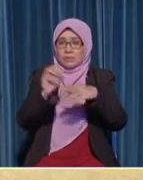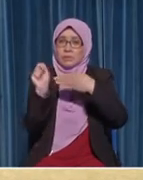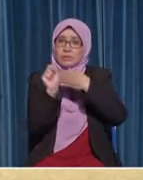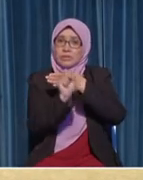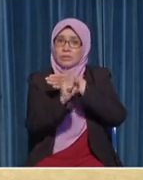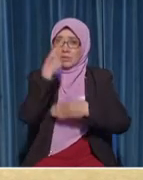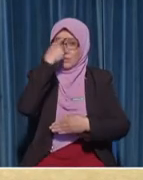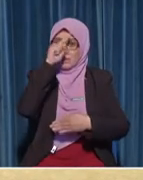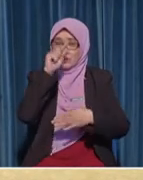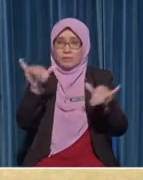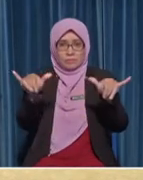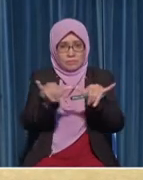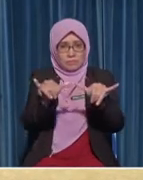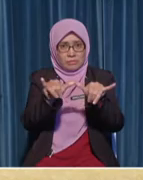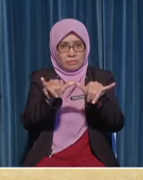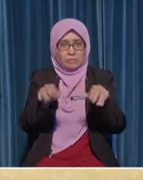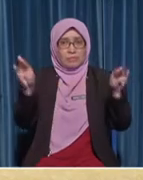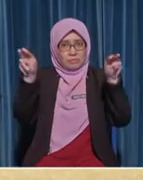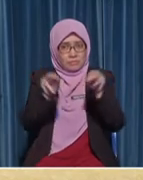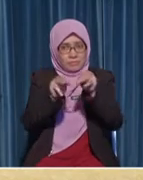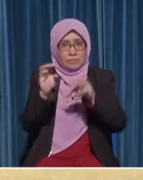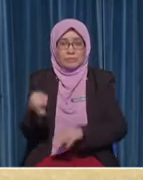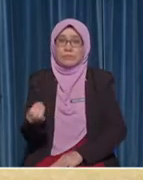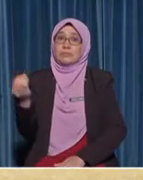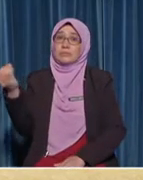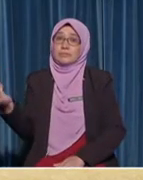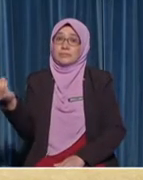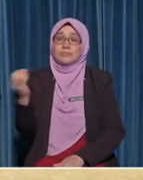mass of an object.